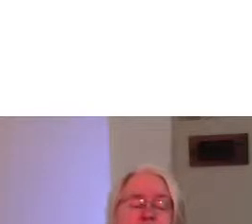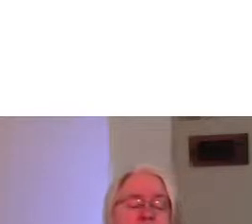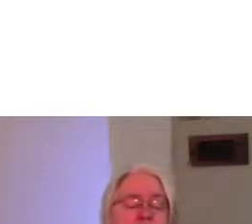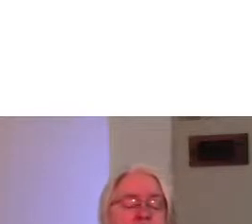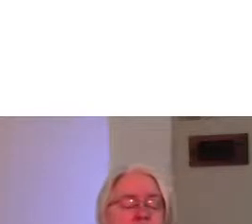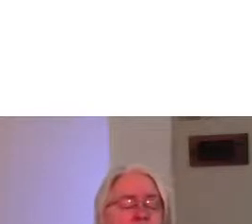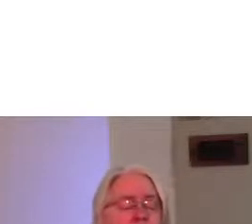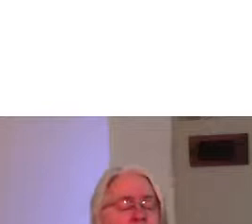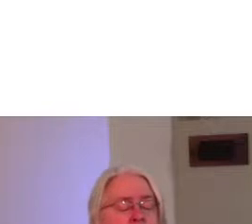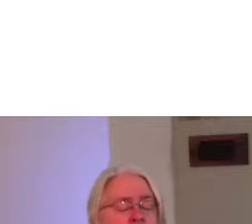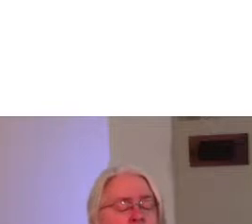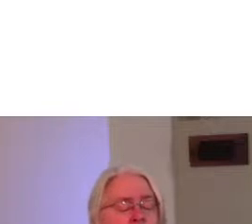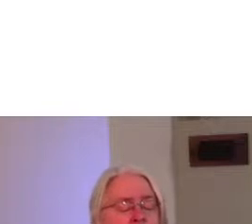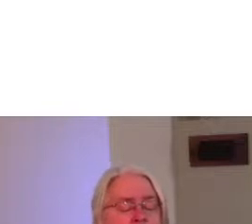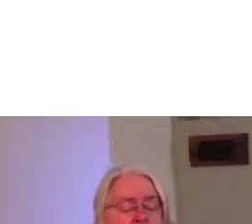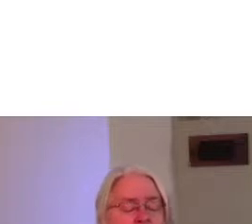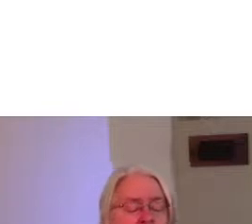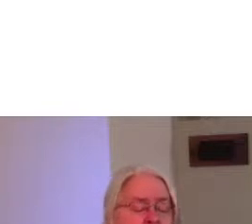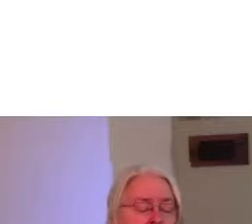some time